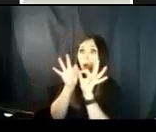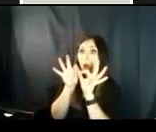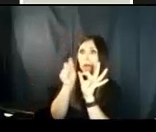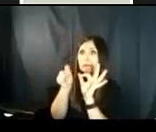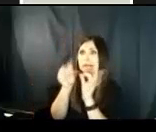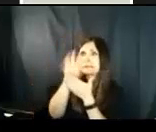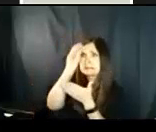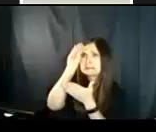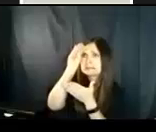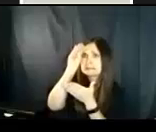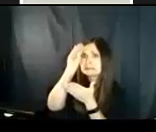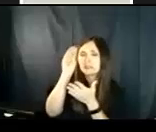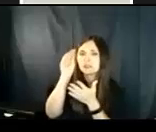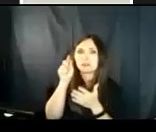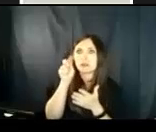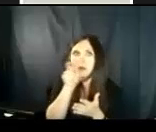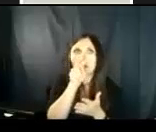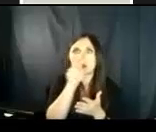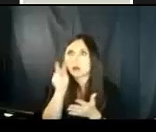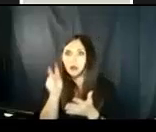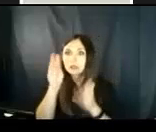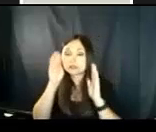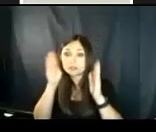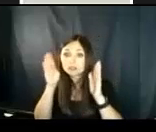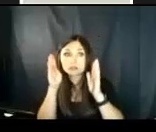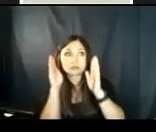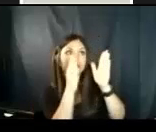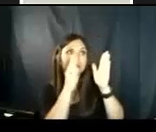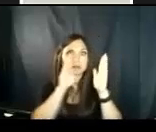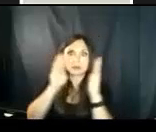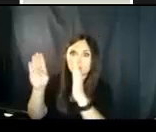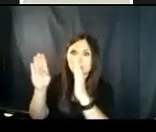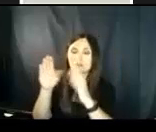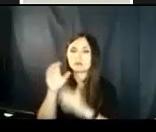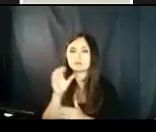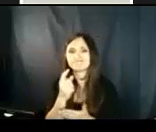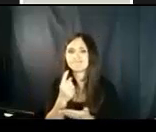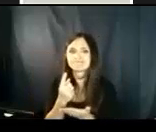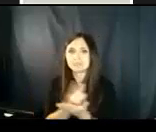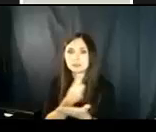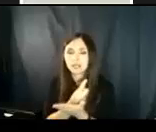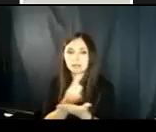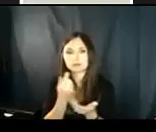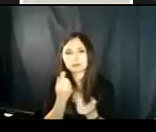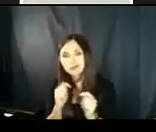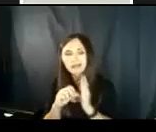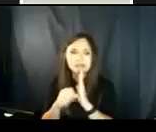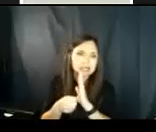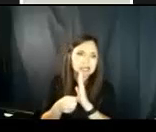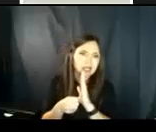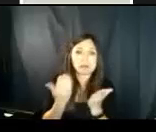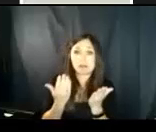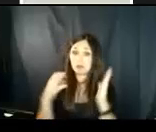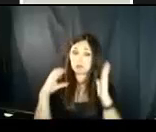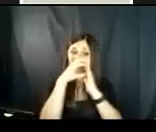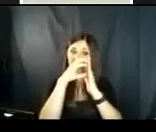Their eye is going to go there. Maybe their attention is going to go there. Sometimes we try to emphasize a paragraph. You